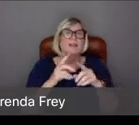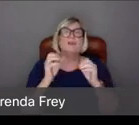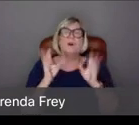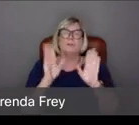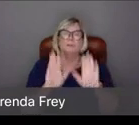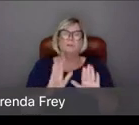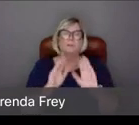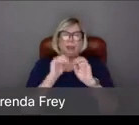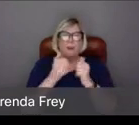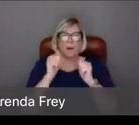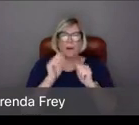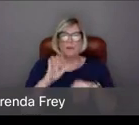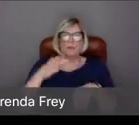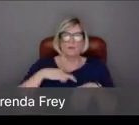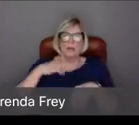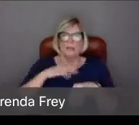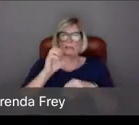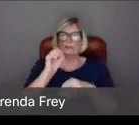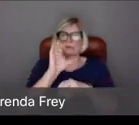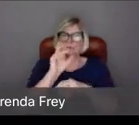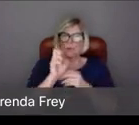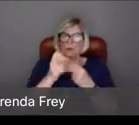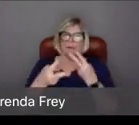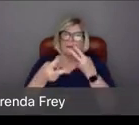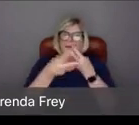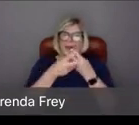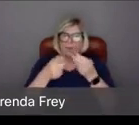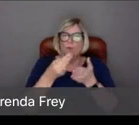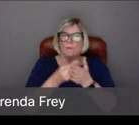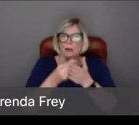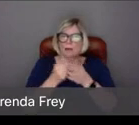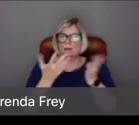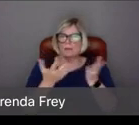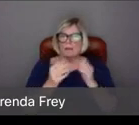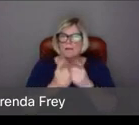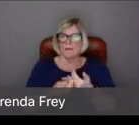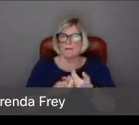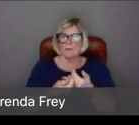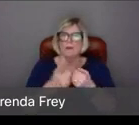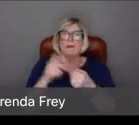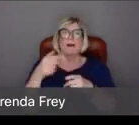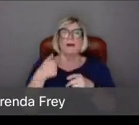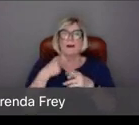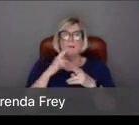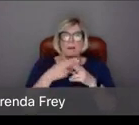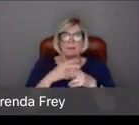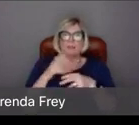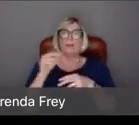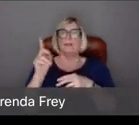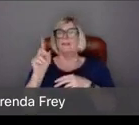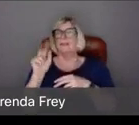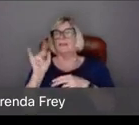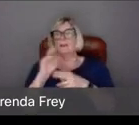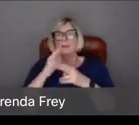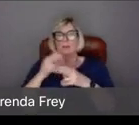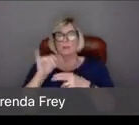how can your credit score save you money? I mentioned, and David mentioned as well, that your credit score is